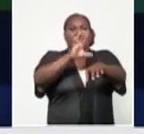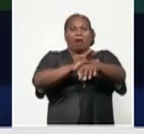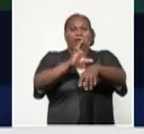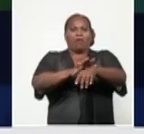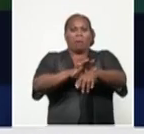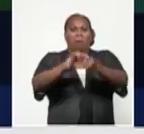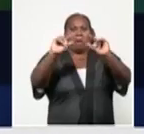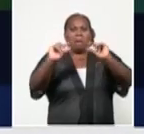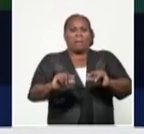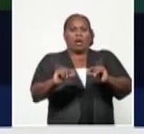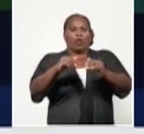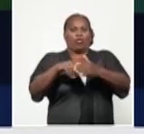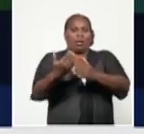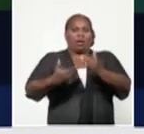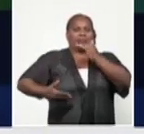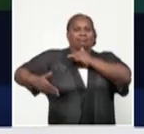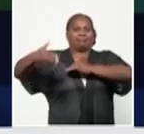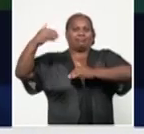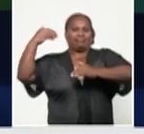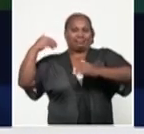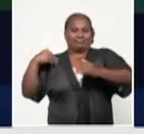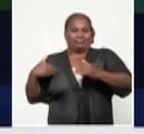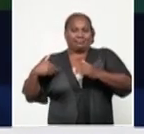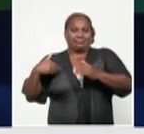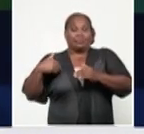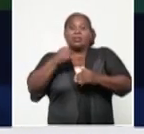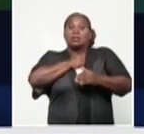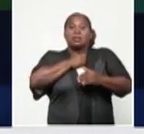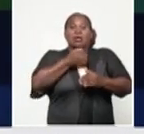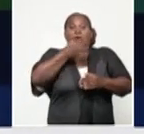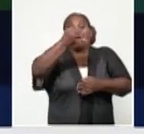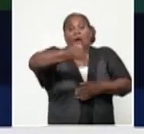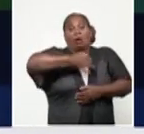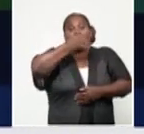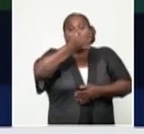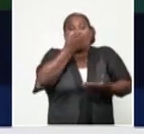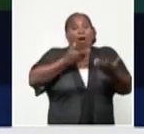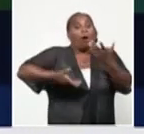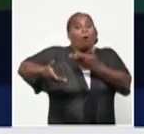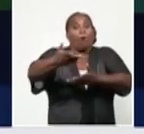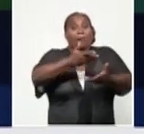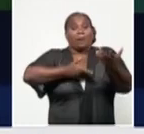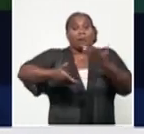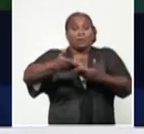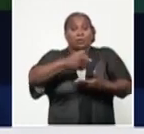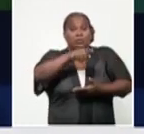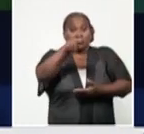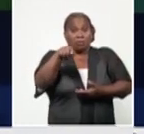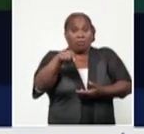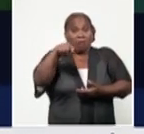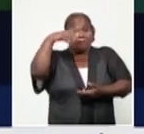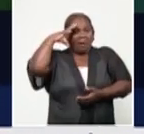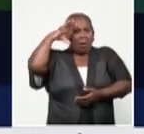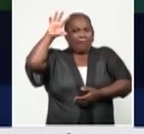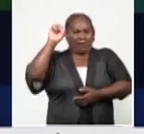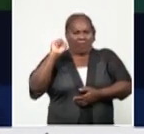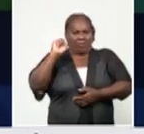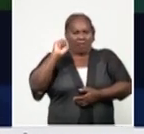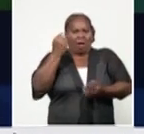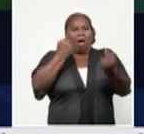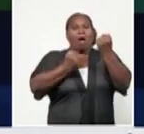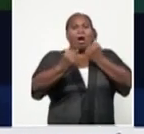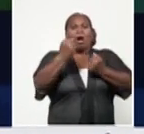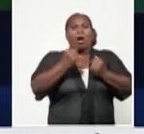reported in the country, even though there were fewer cases of local transmission diagnosed yesterday than the day before.